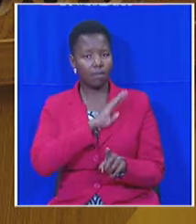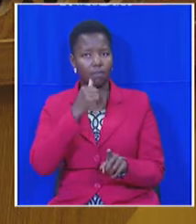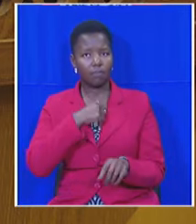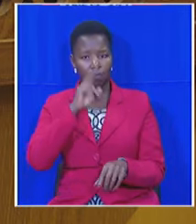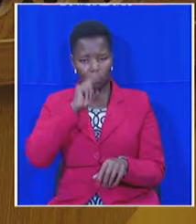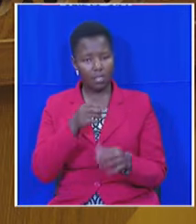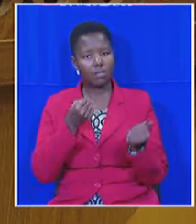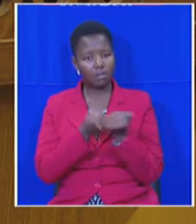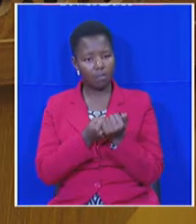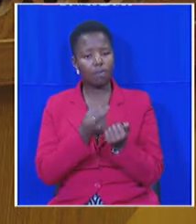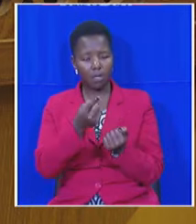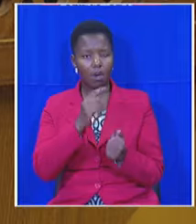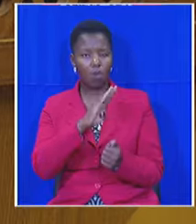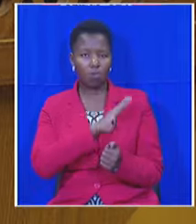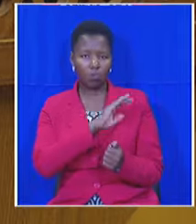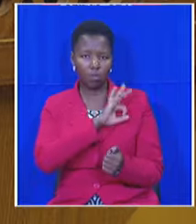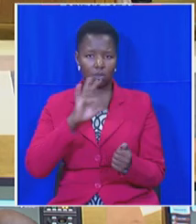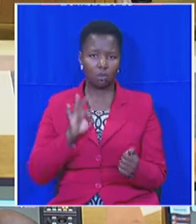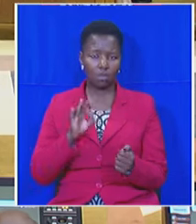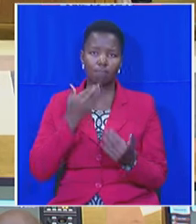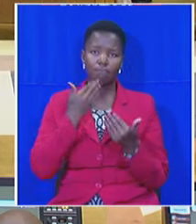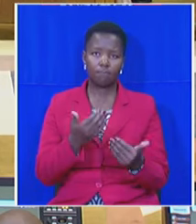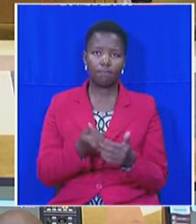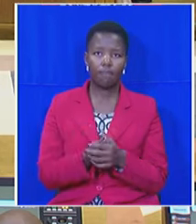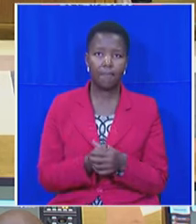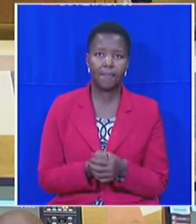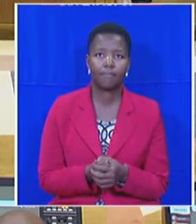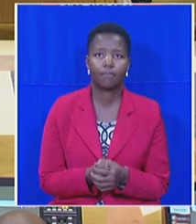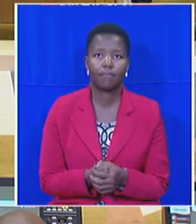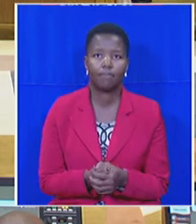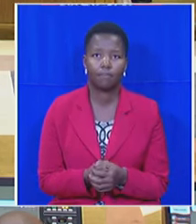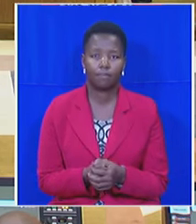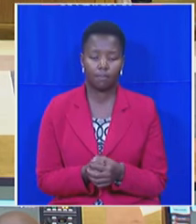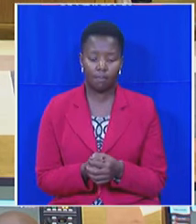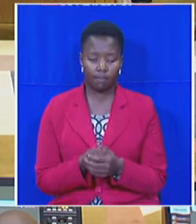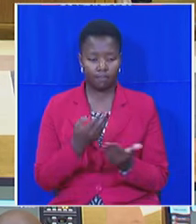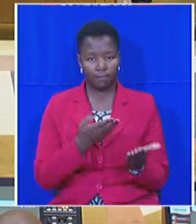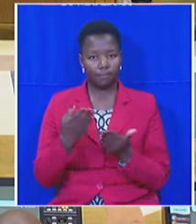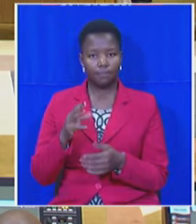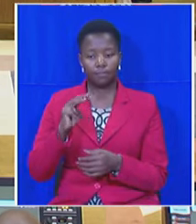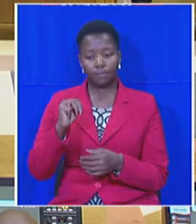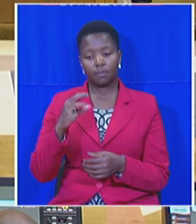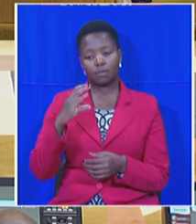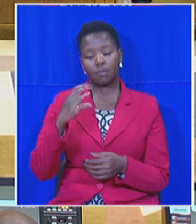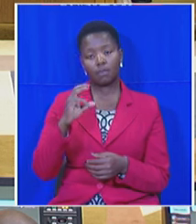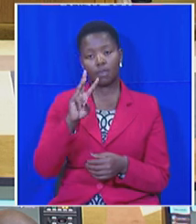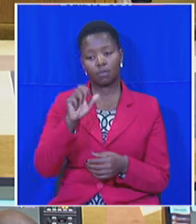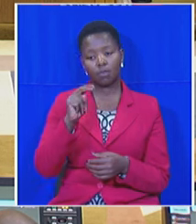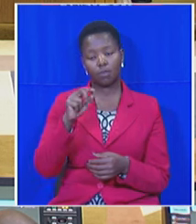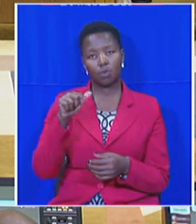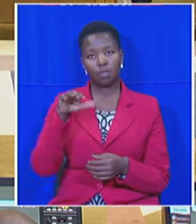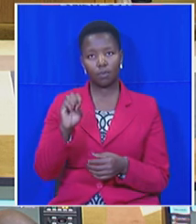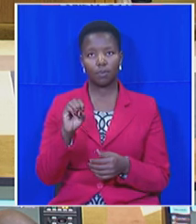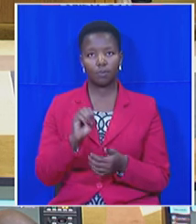to support our soldiers and our men in uniform. I thank you. Thank you. Honorable Mngwango, IFP.